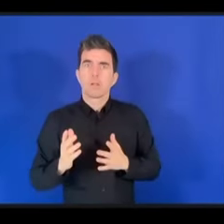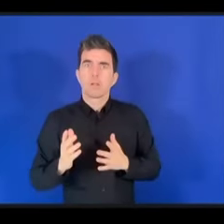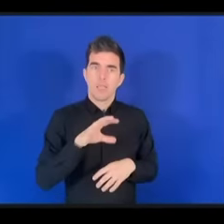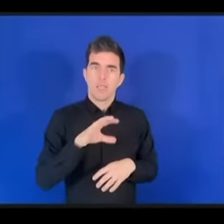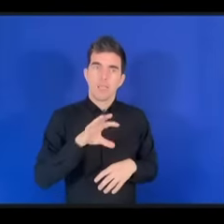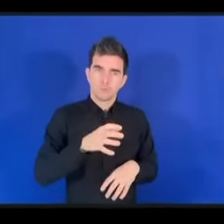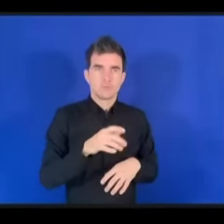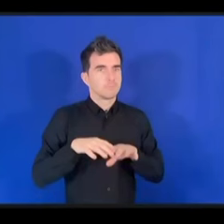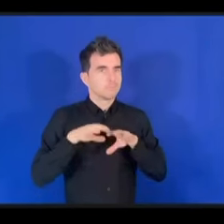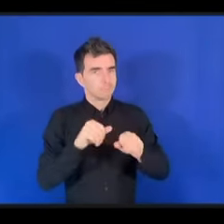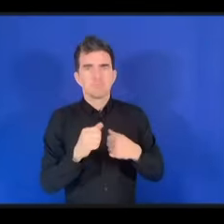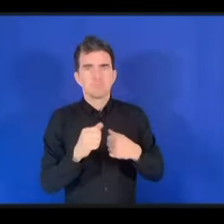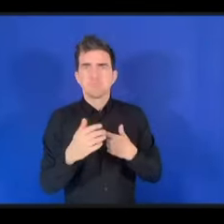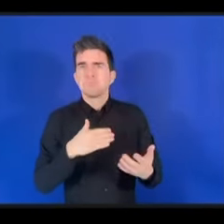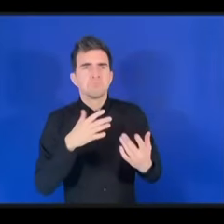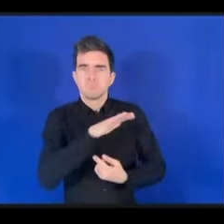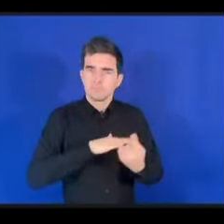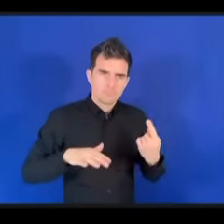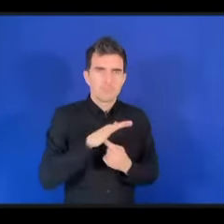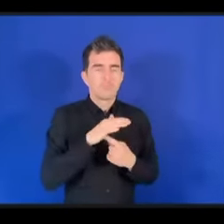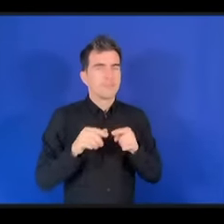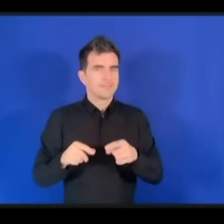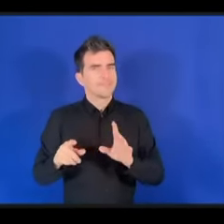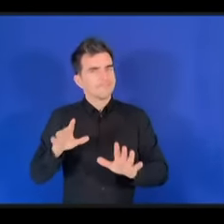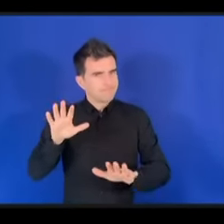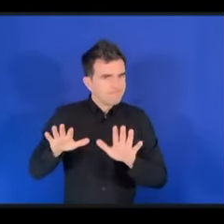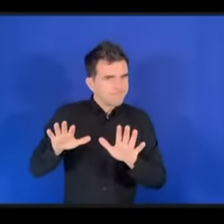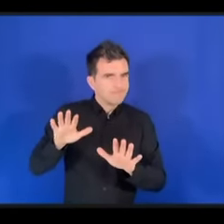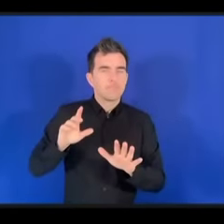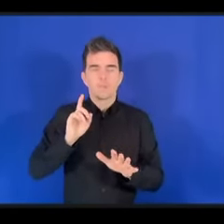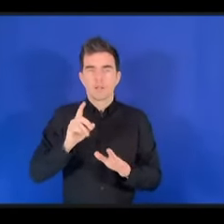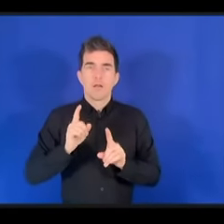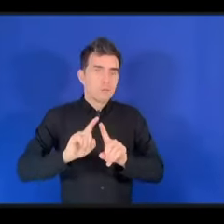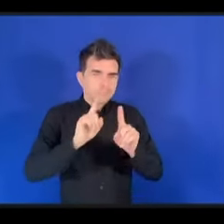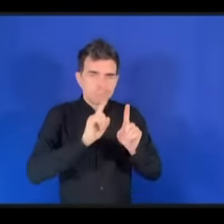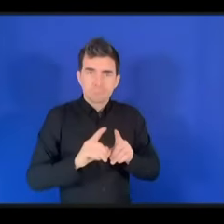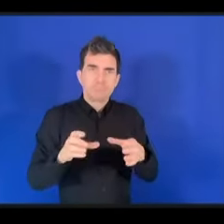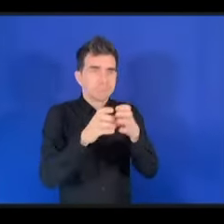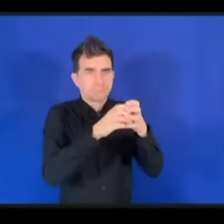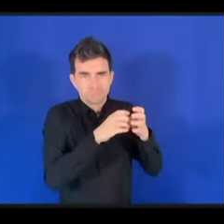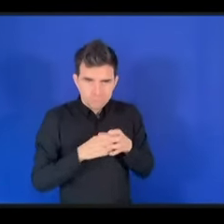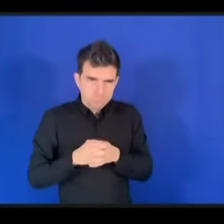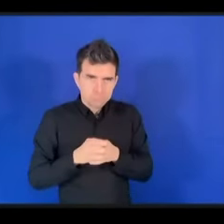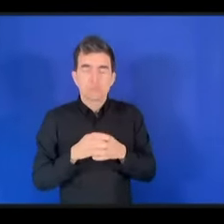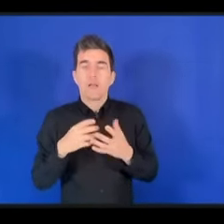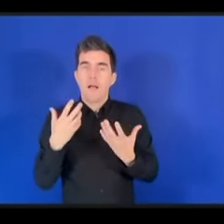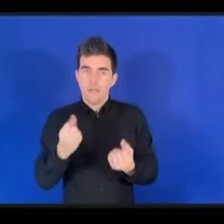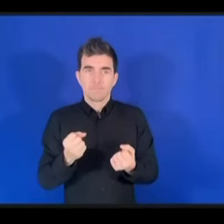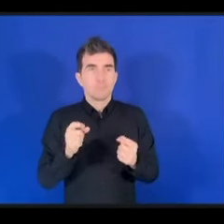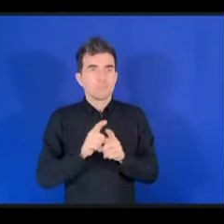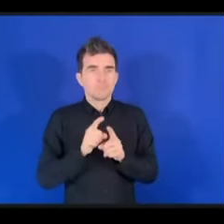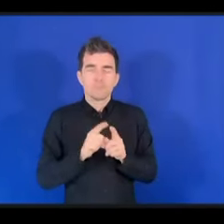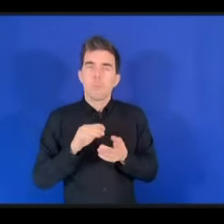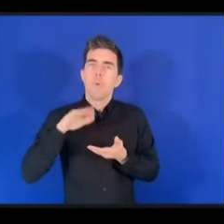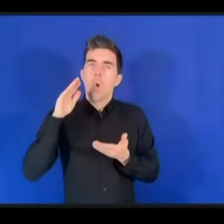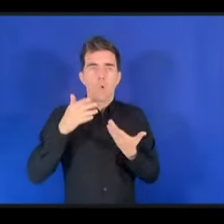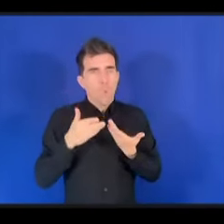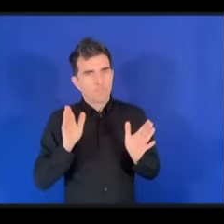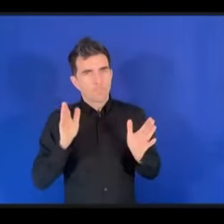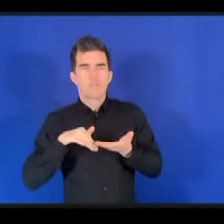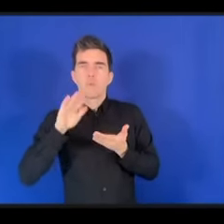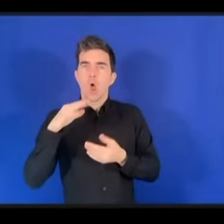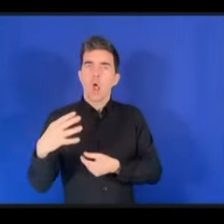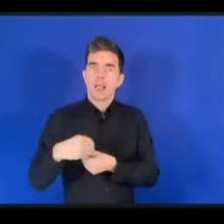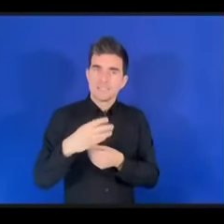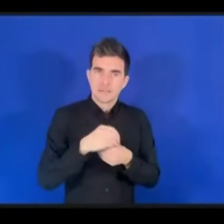while open and inclusive, still requires significant resources in order to participate meaningfully. Just yesterday